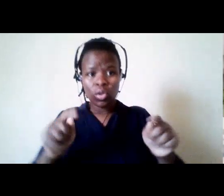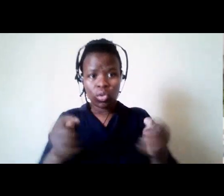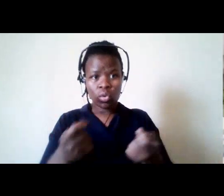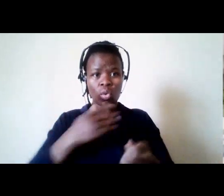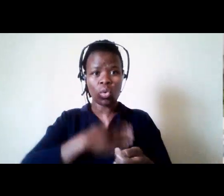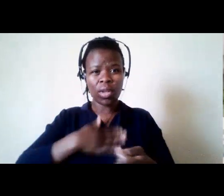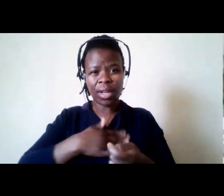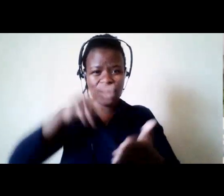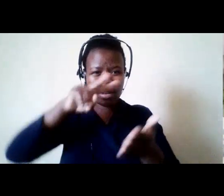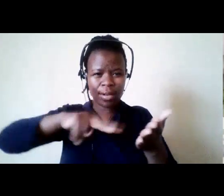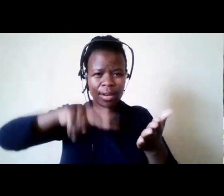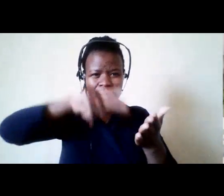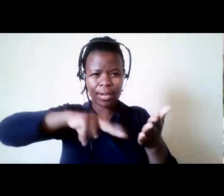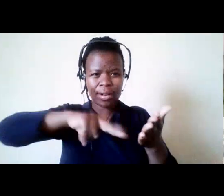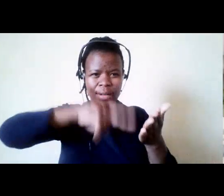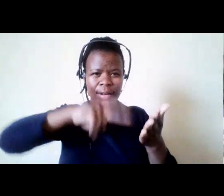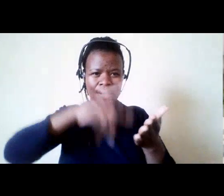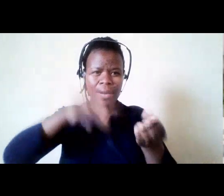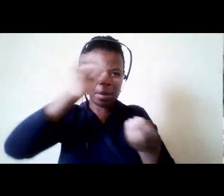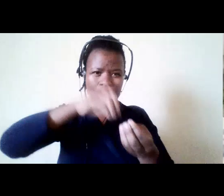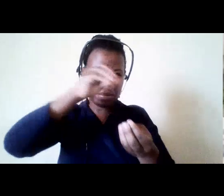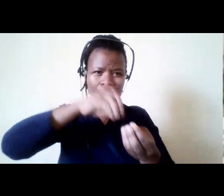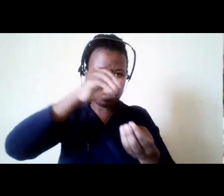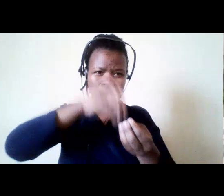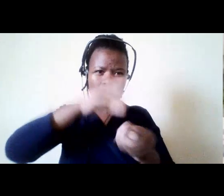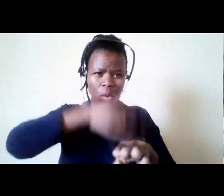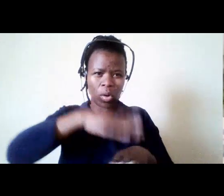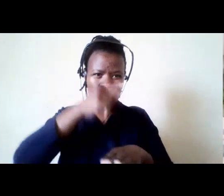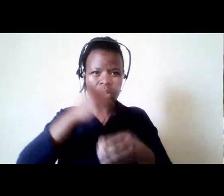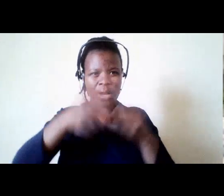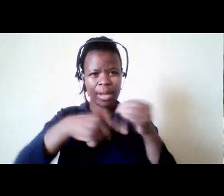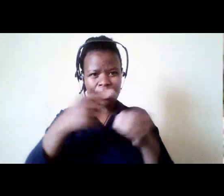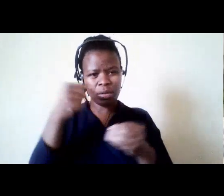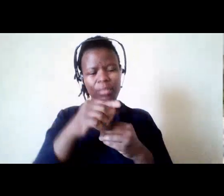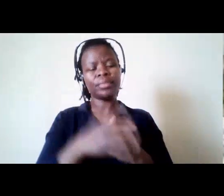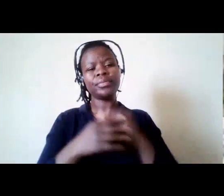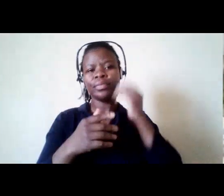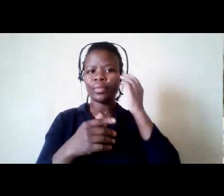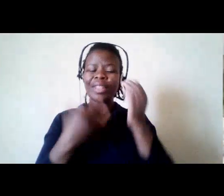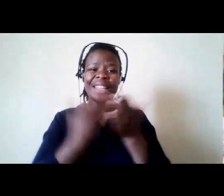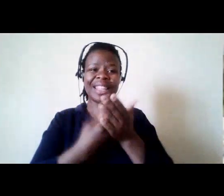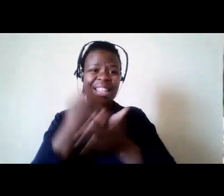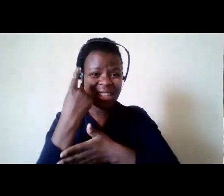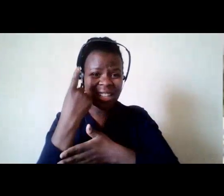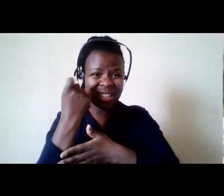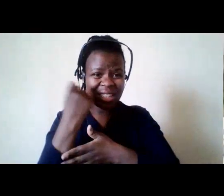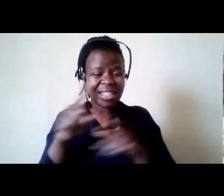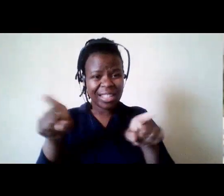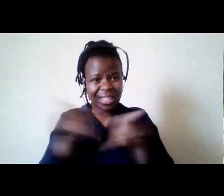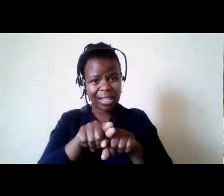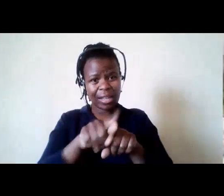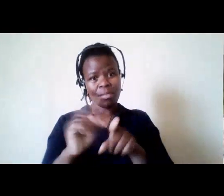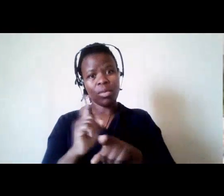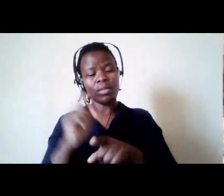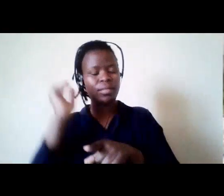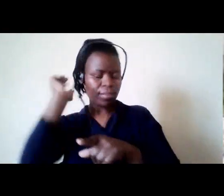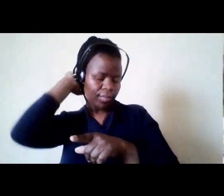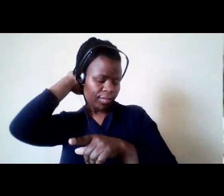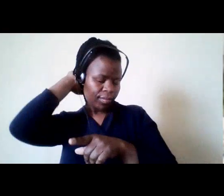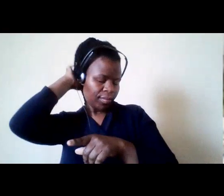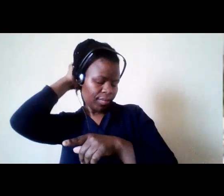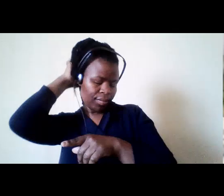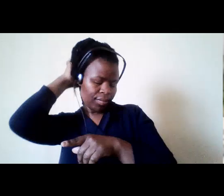more on what is transpiring in that province to understand, and also maybe like have a comparative study in my head where